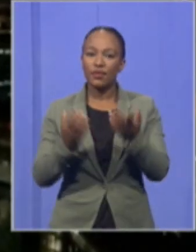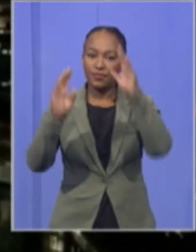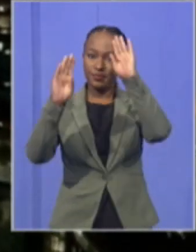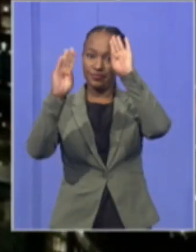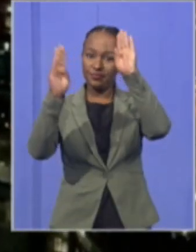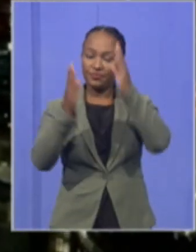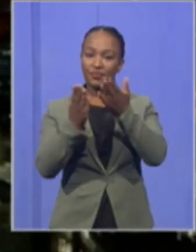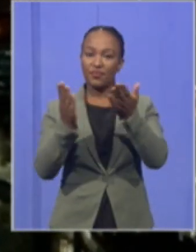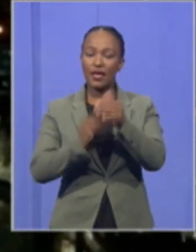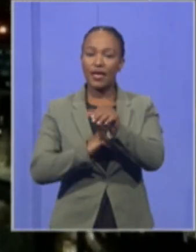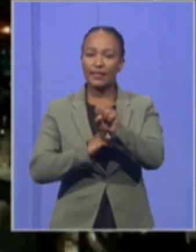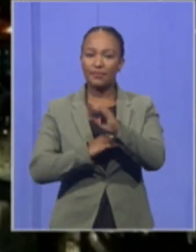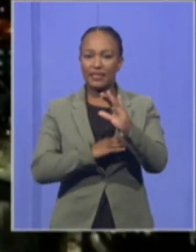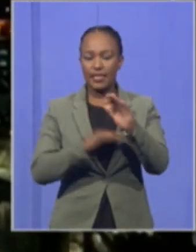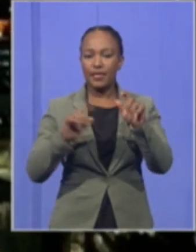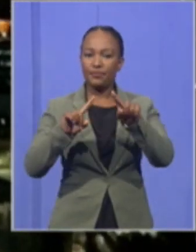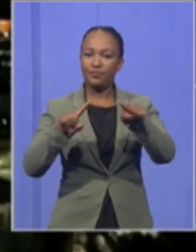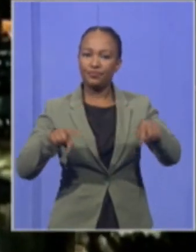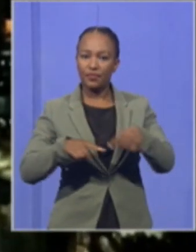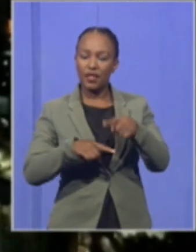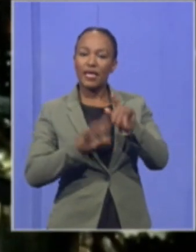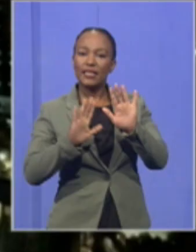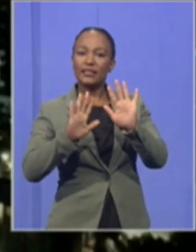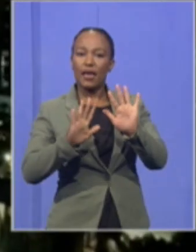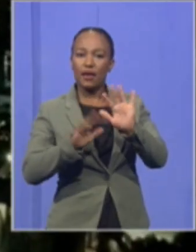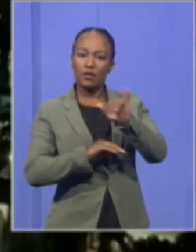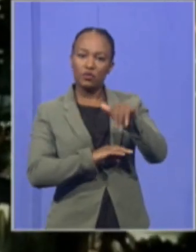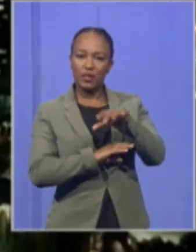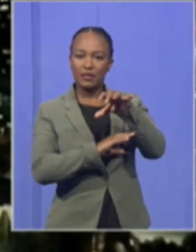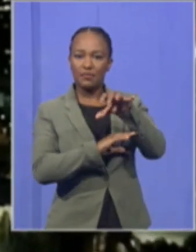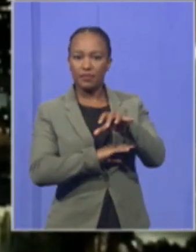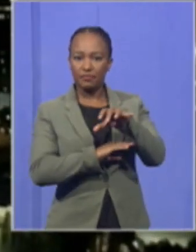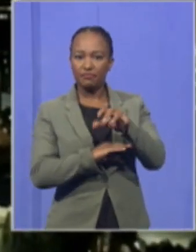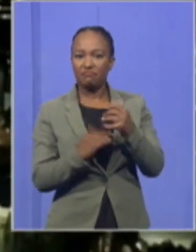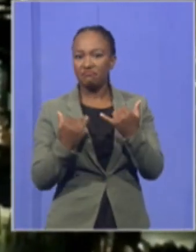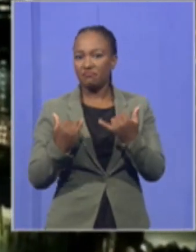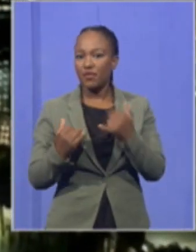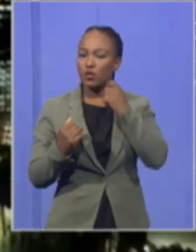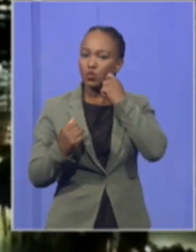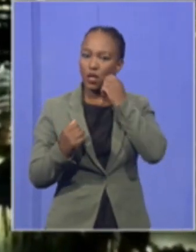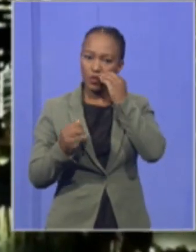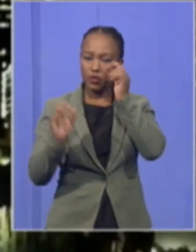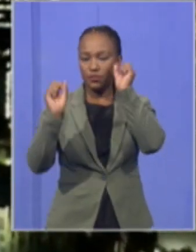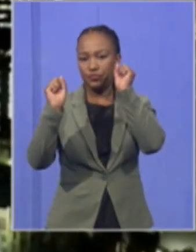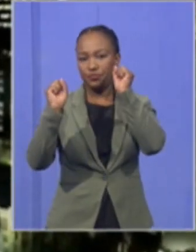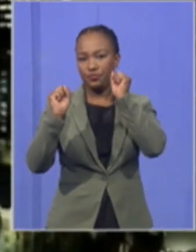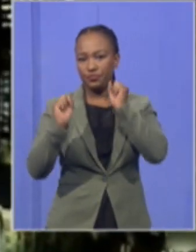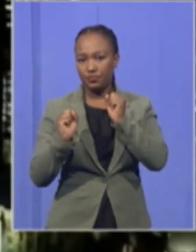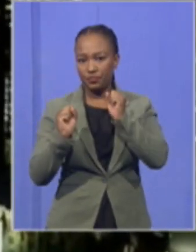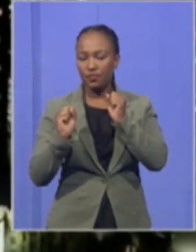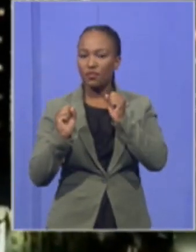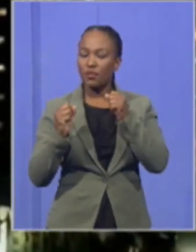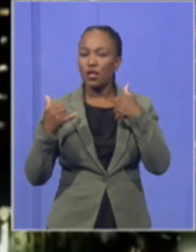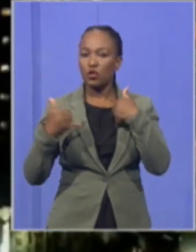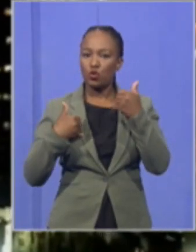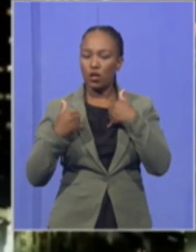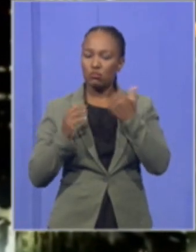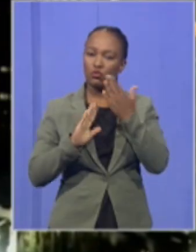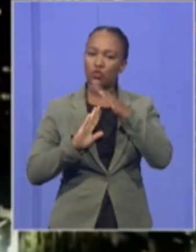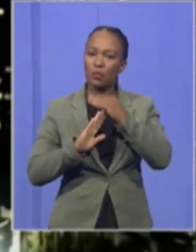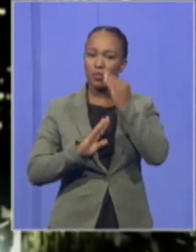Katlamalalo go tswa SABC Studio 10 Auckland Park Johannesburg re go tlisetsa kgaso e dikgang tsa Setswana a re ketle mmogo